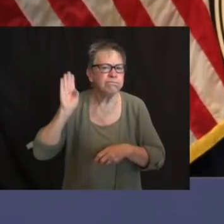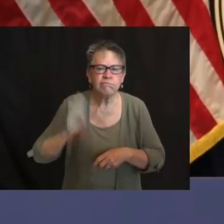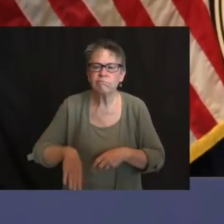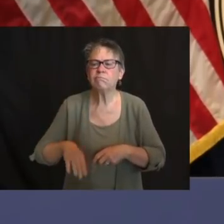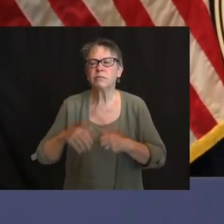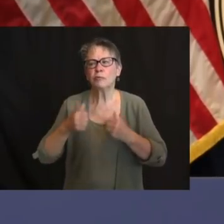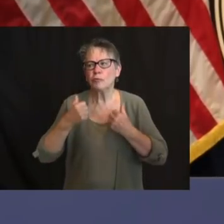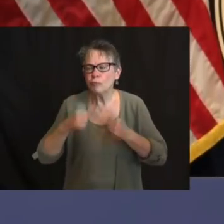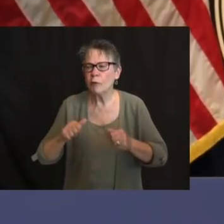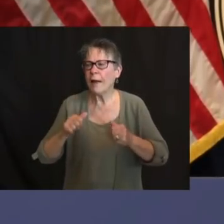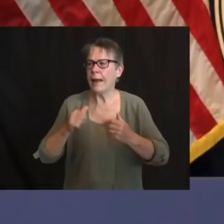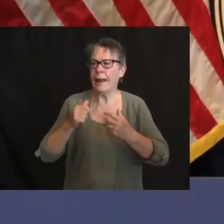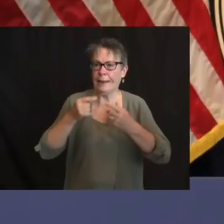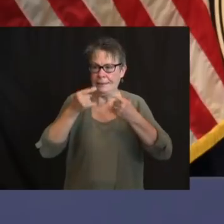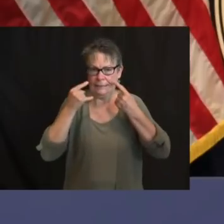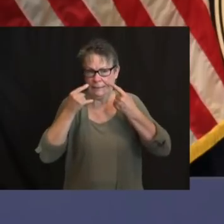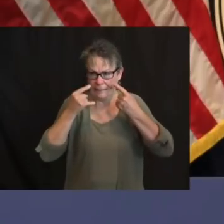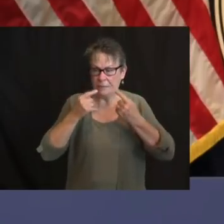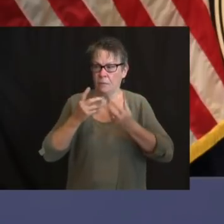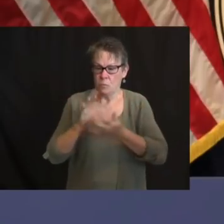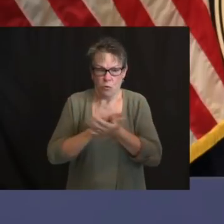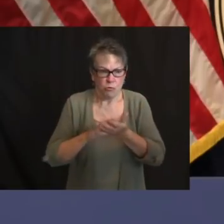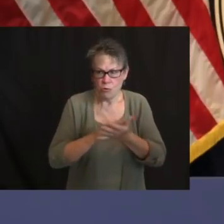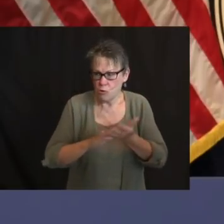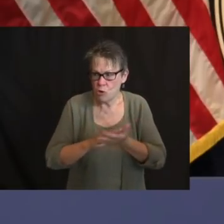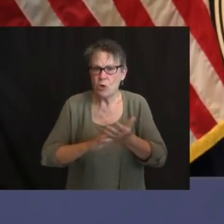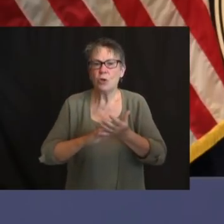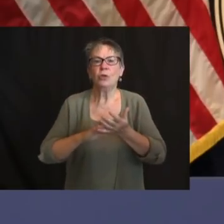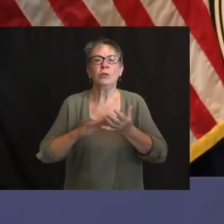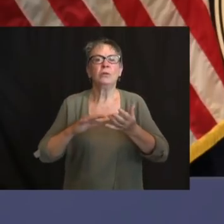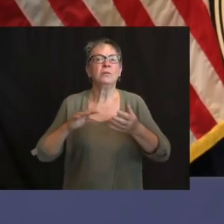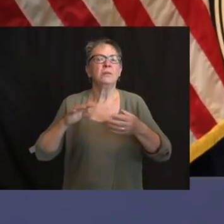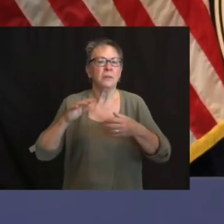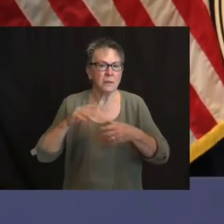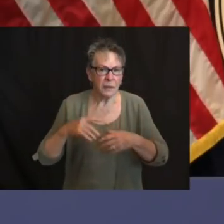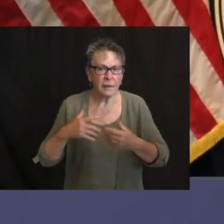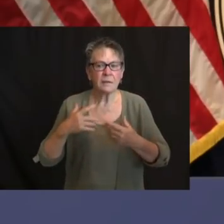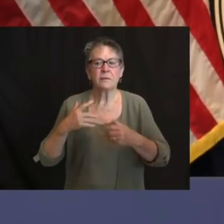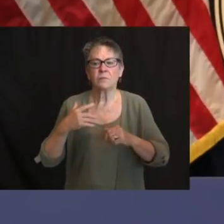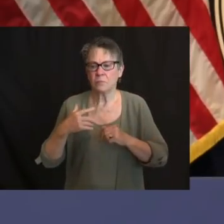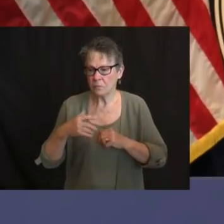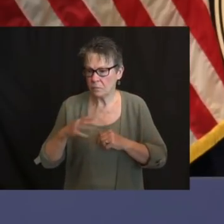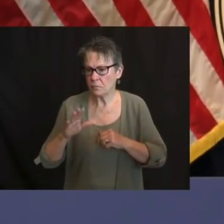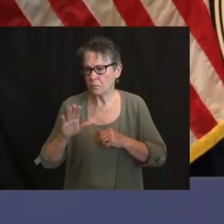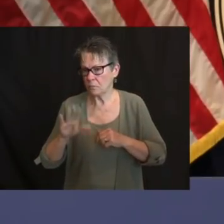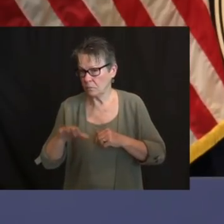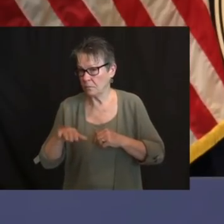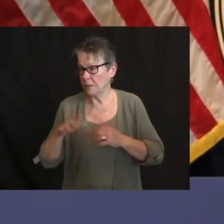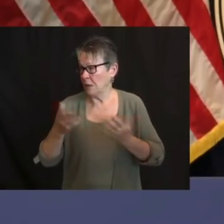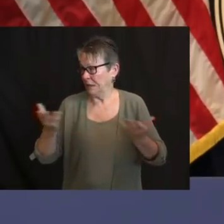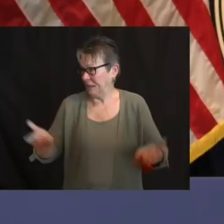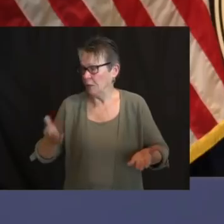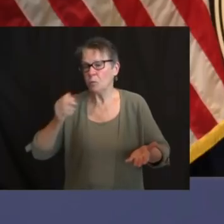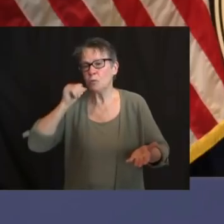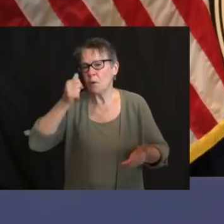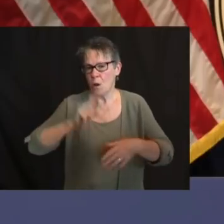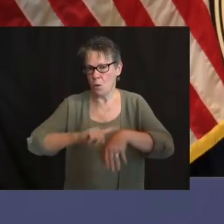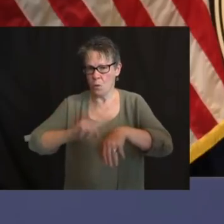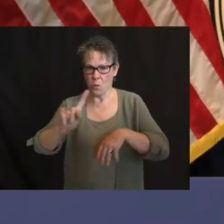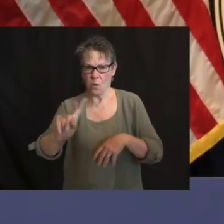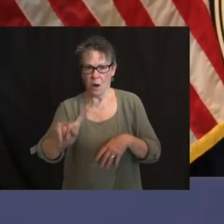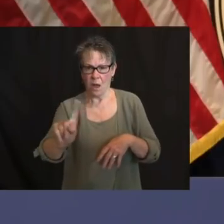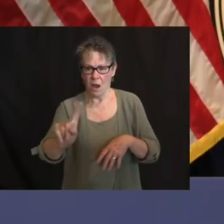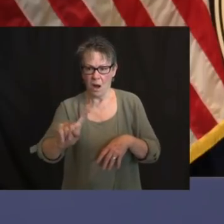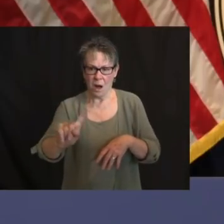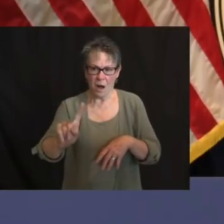start over here, Matt. Mahan, at the moment we're on for 1 o'clock tomorrow, but Thursdays are a day that frequently Judy and Pat and